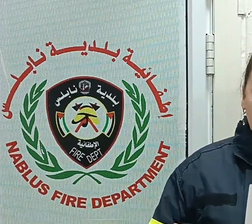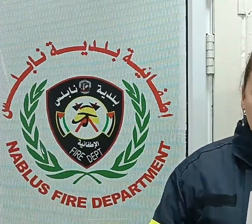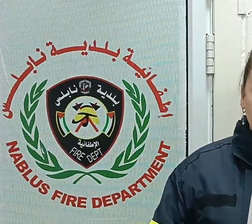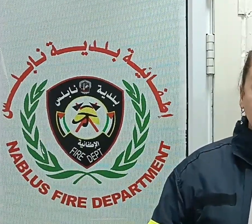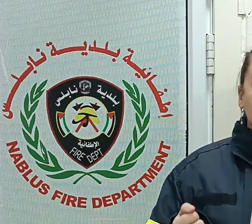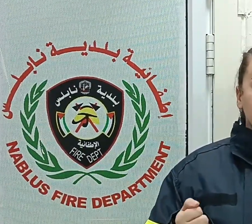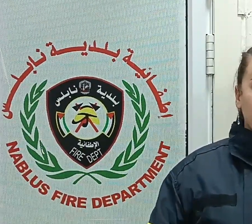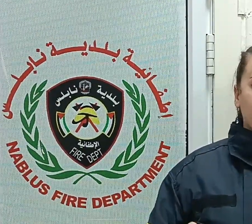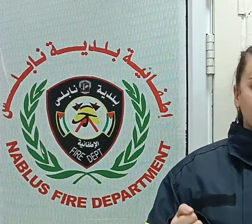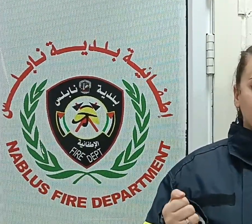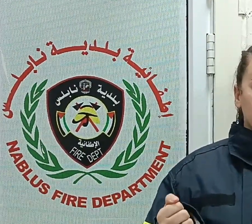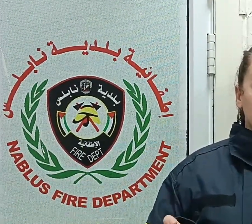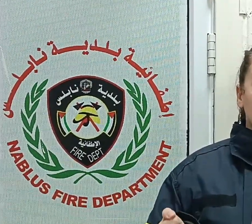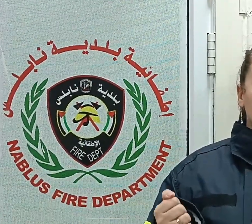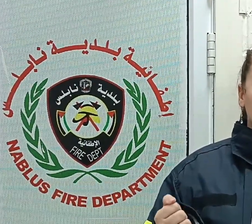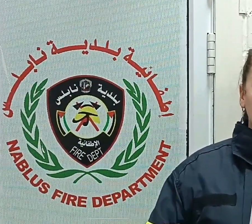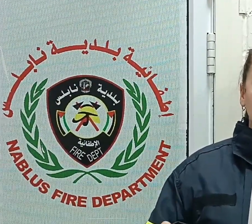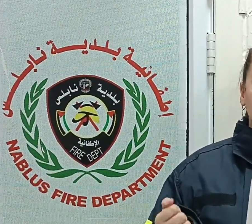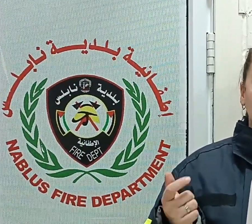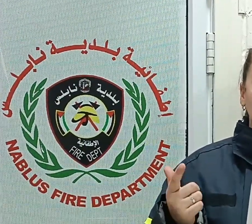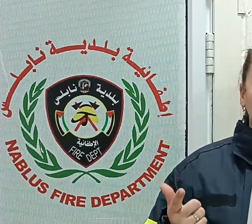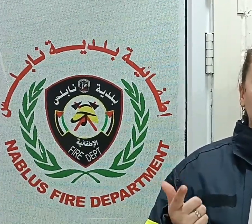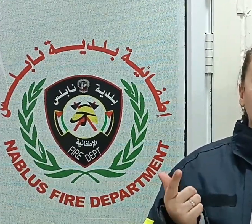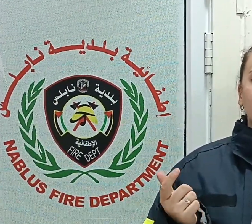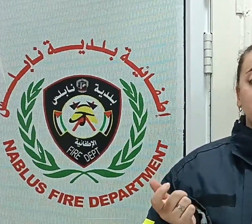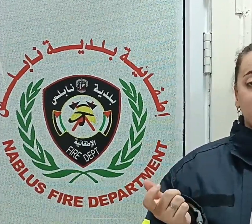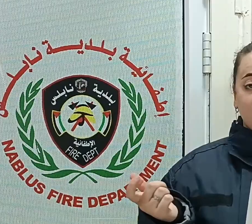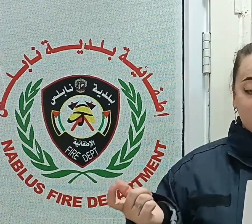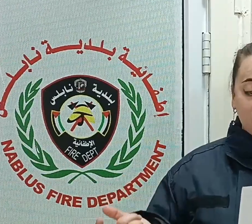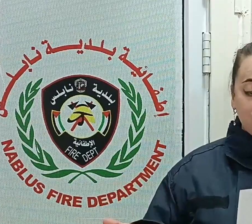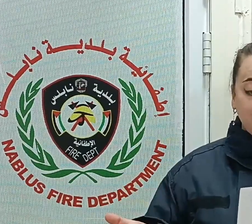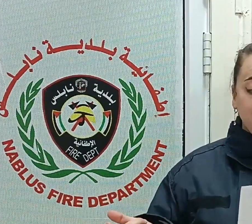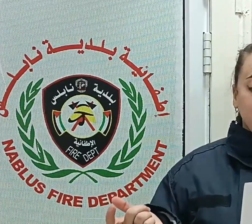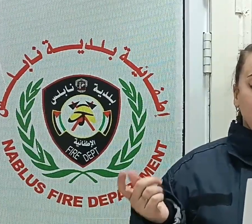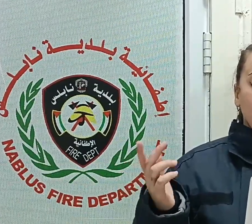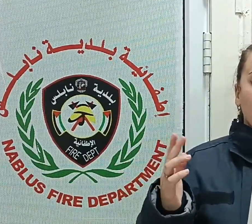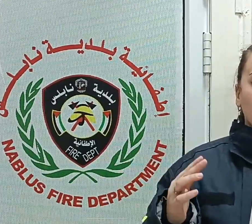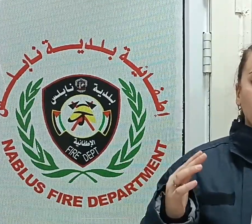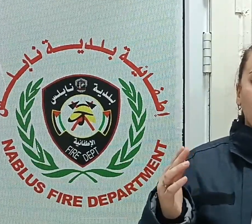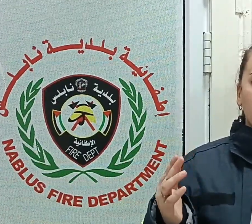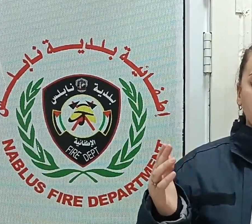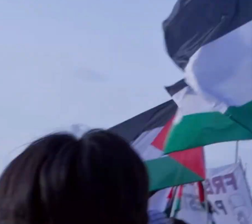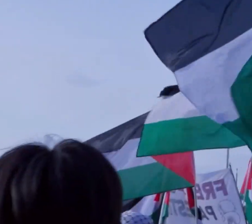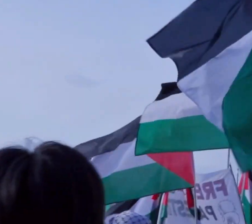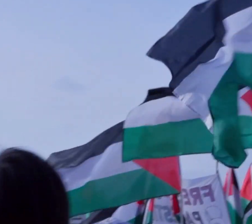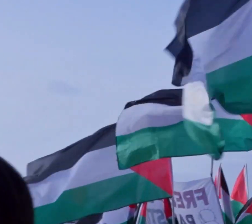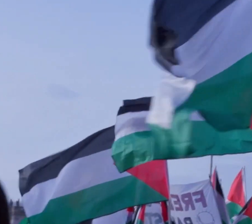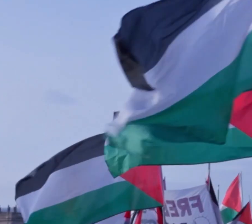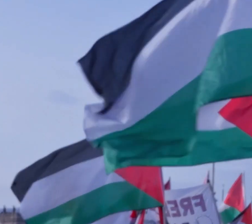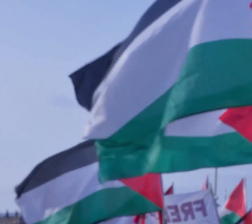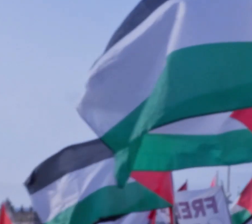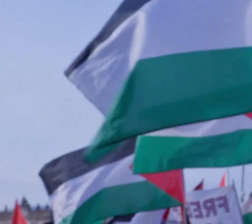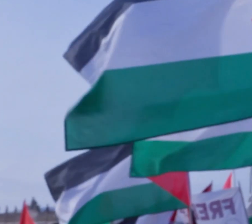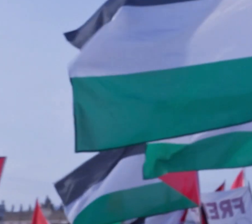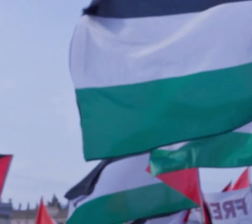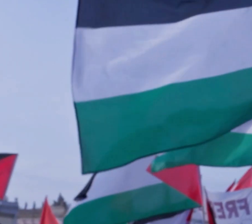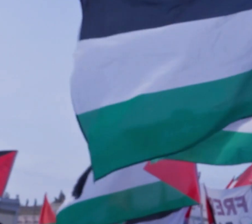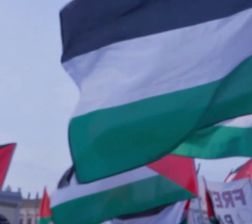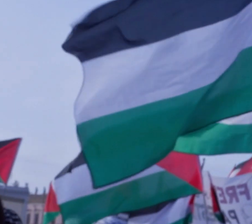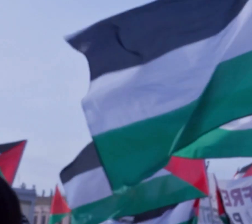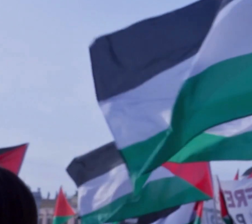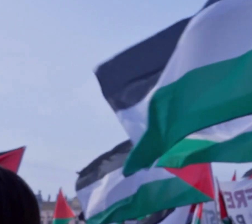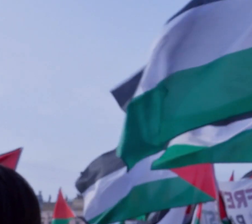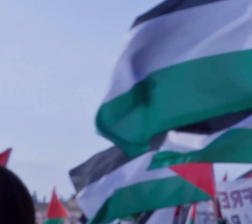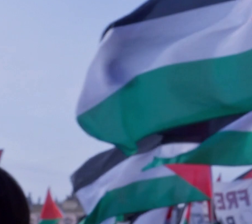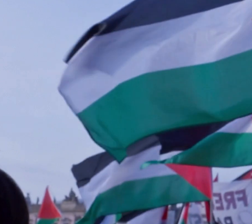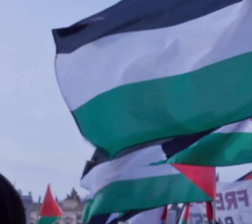is crucial that you continue to make representation on our behalf, to campaigning